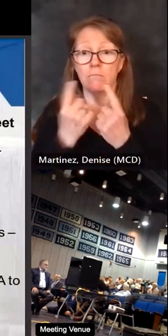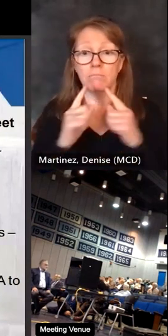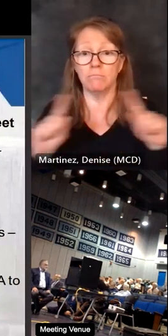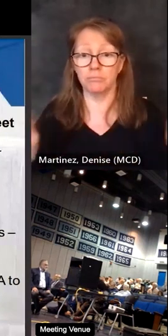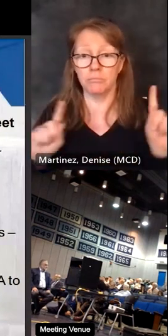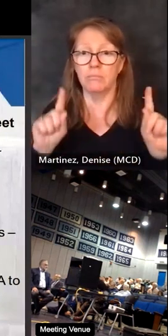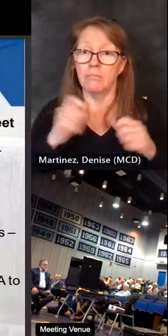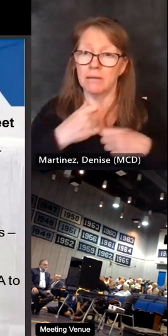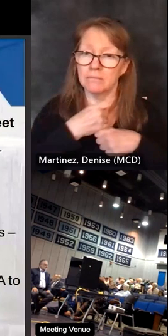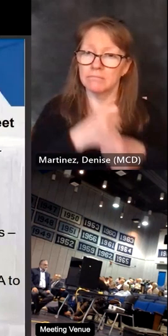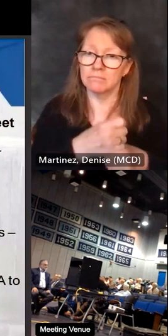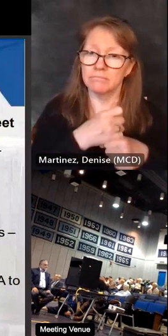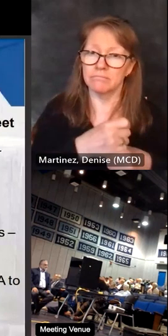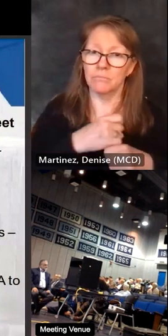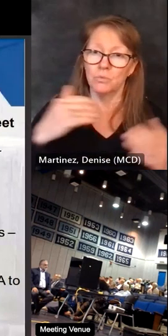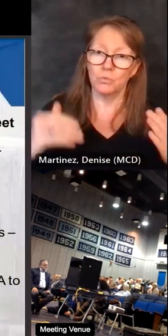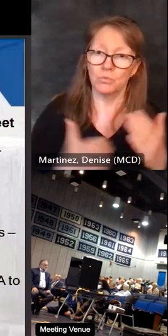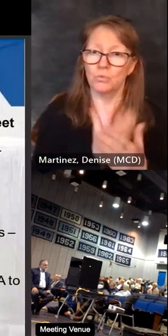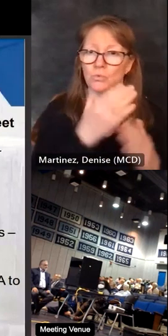facility